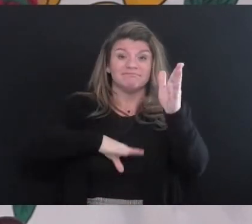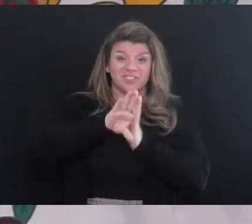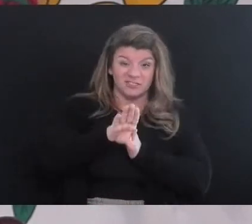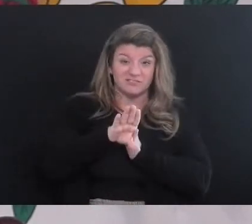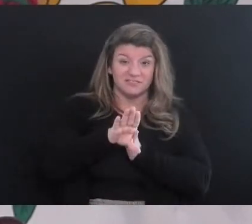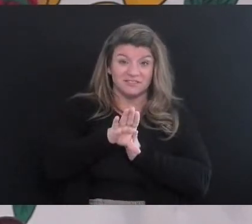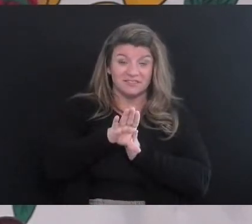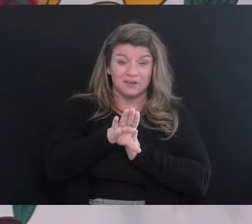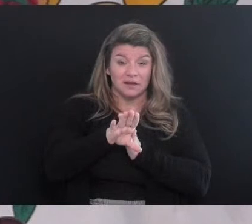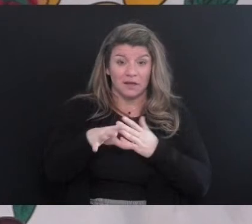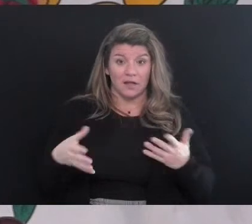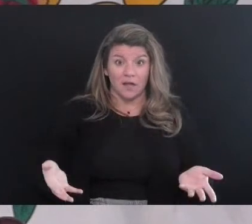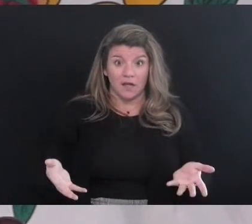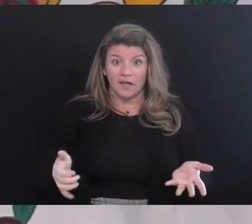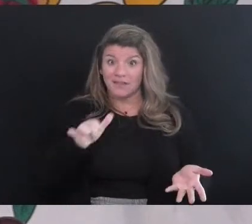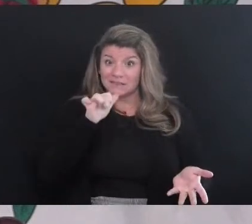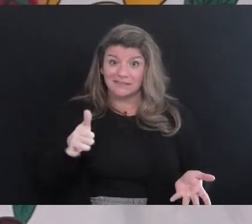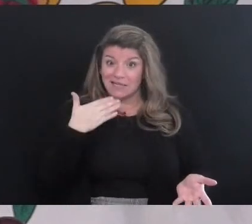That's not good news either.